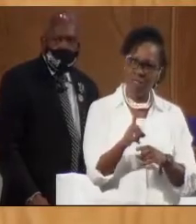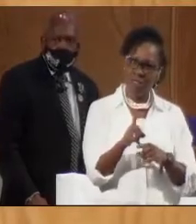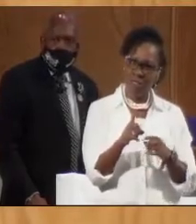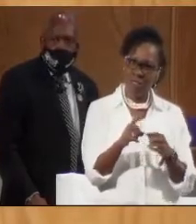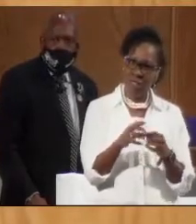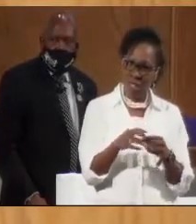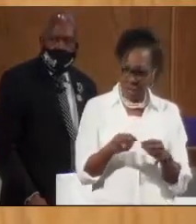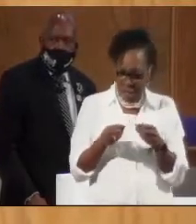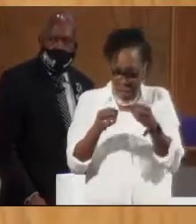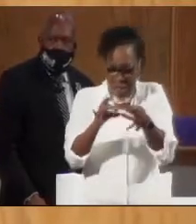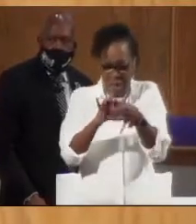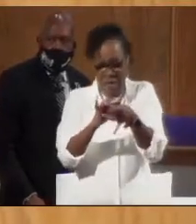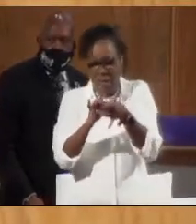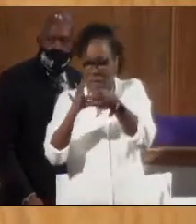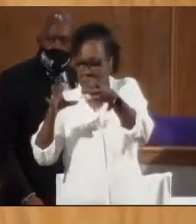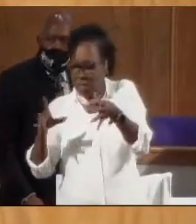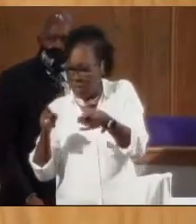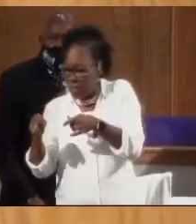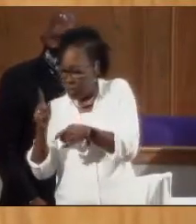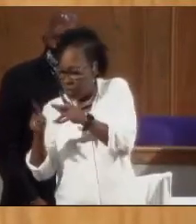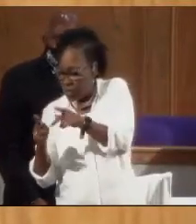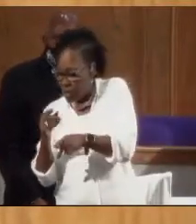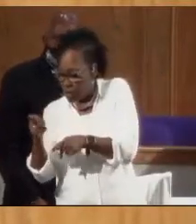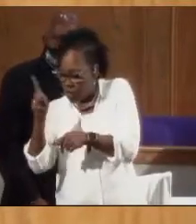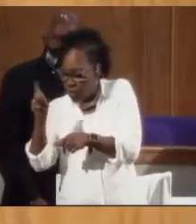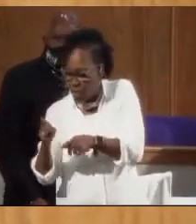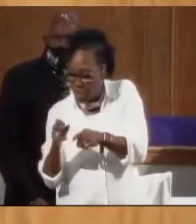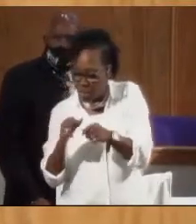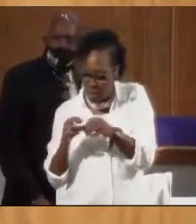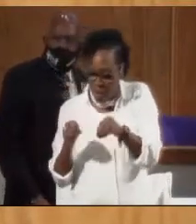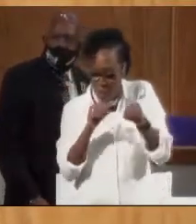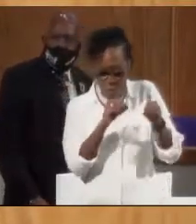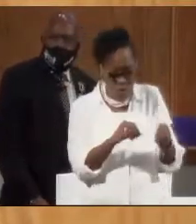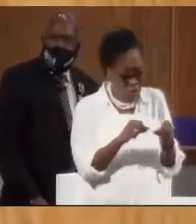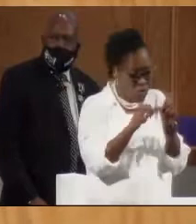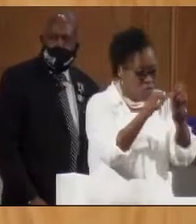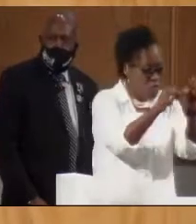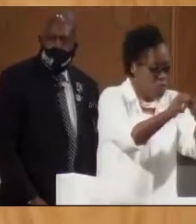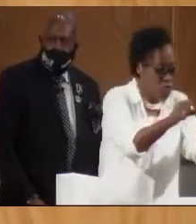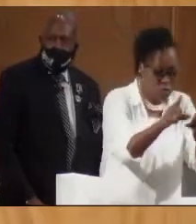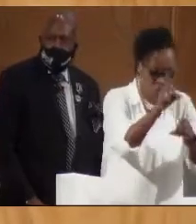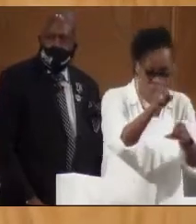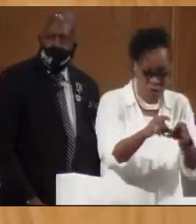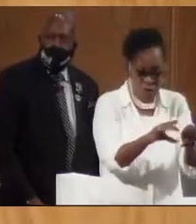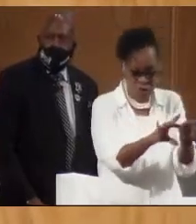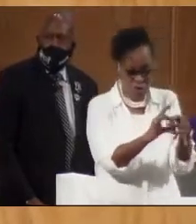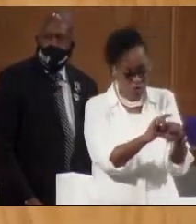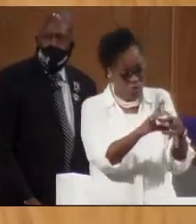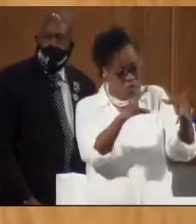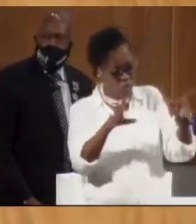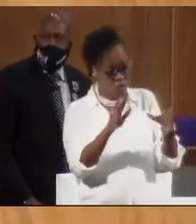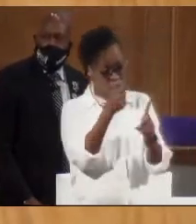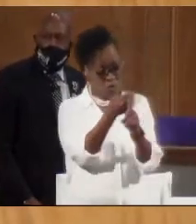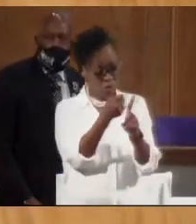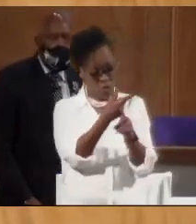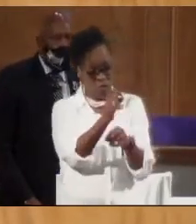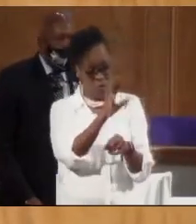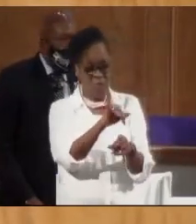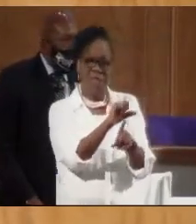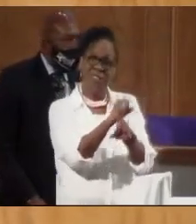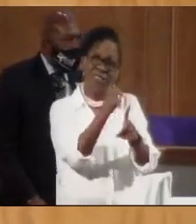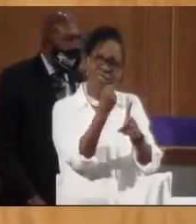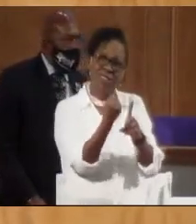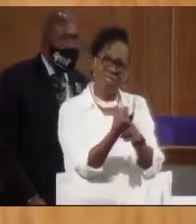You've got to remove yourself from that situation and walk with purpose, work